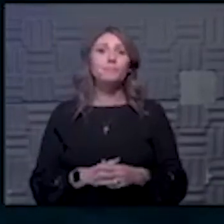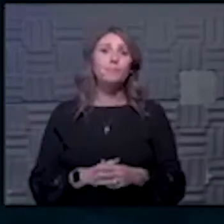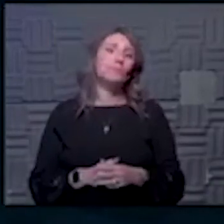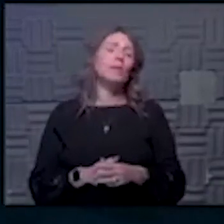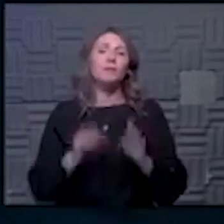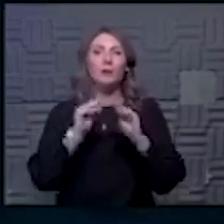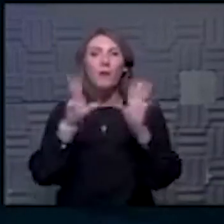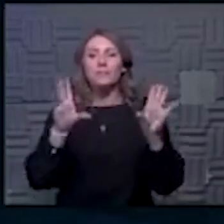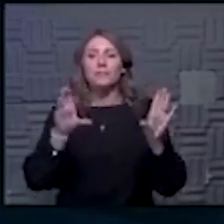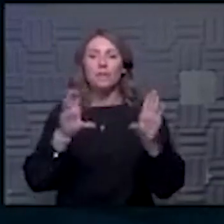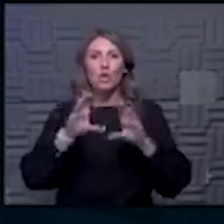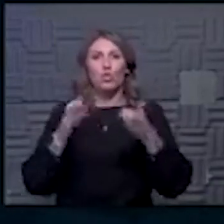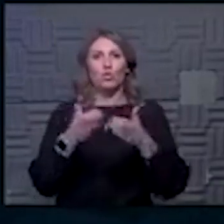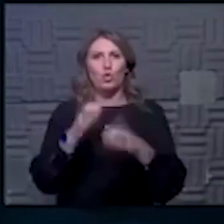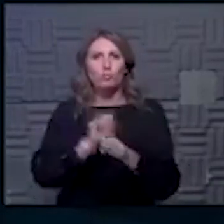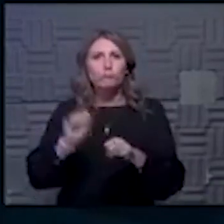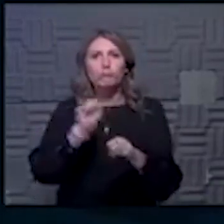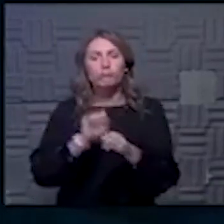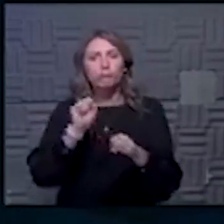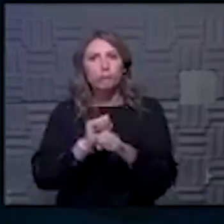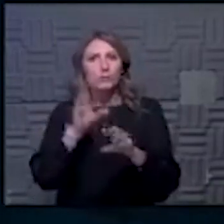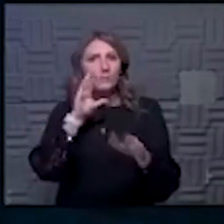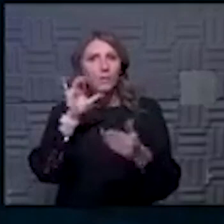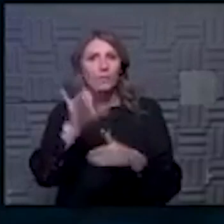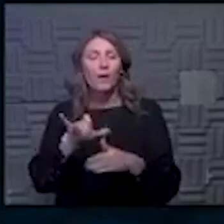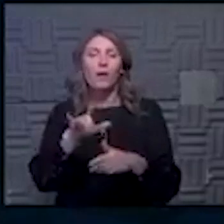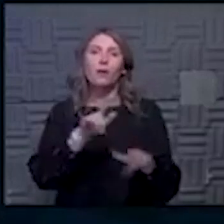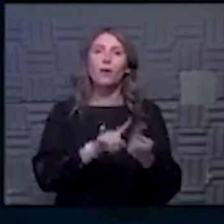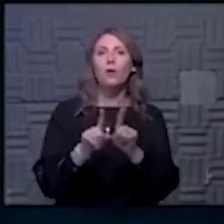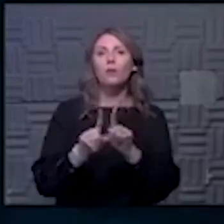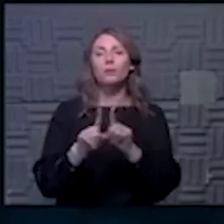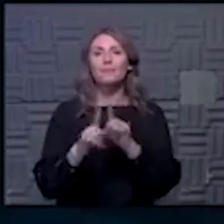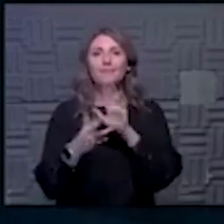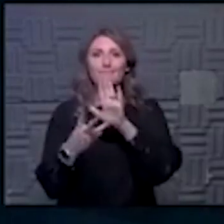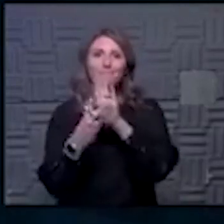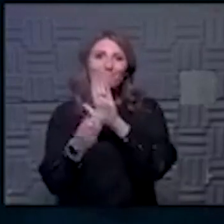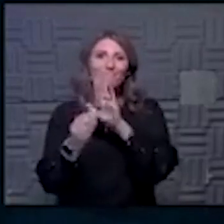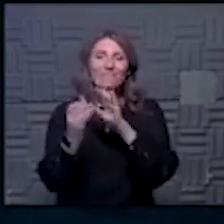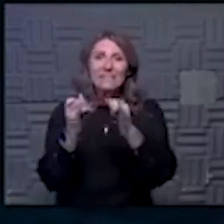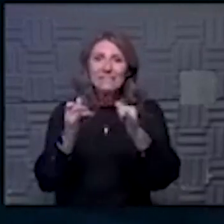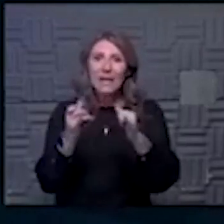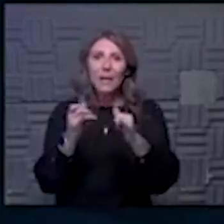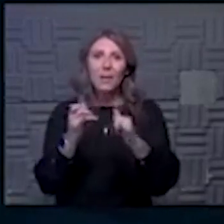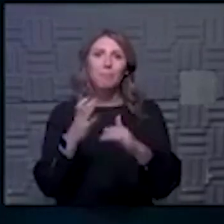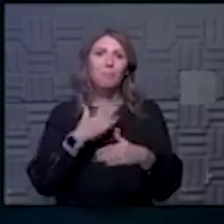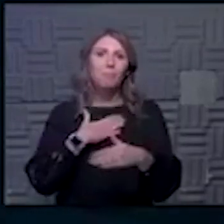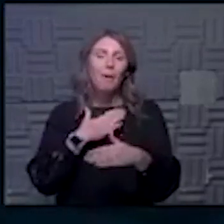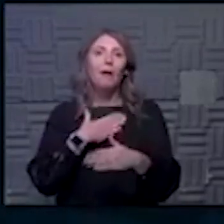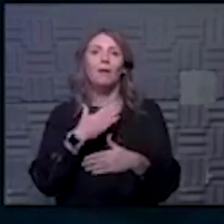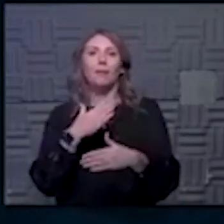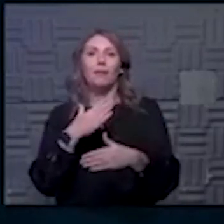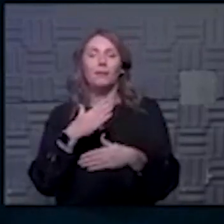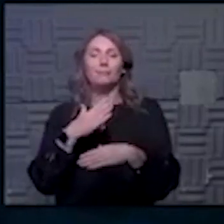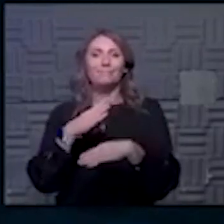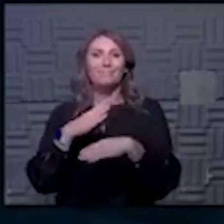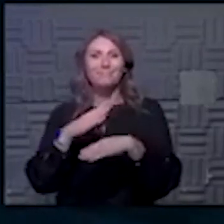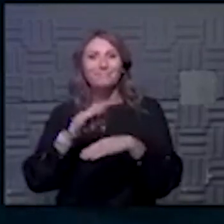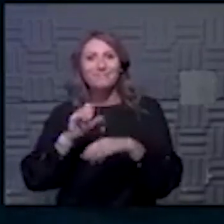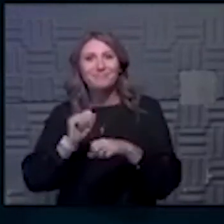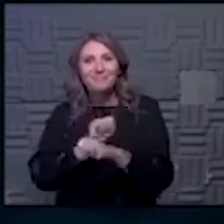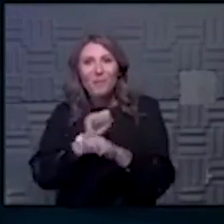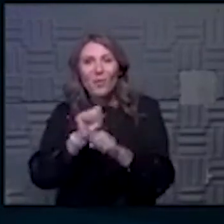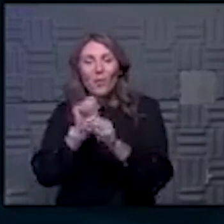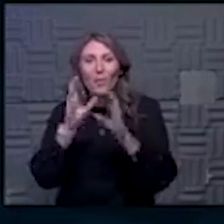working on that. And then I would echo what my colleagues said, and what you all said. Obviously,